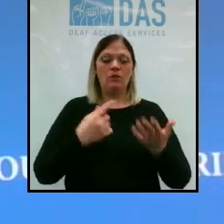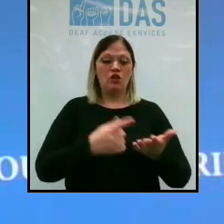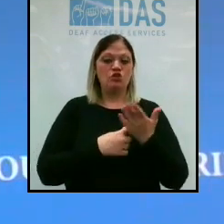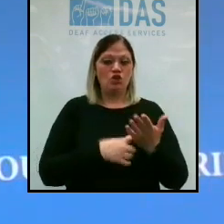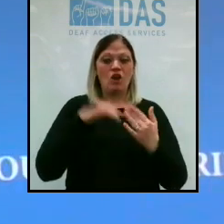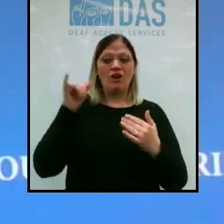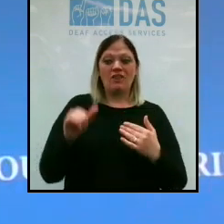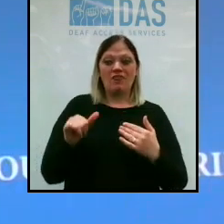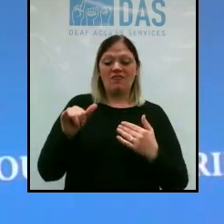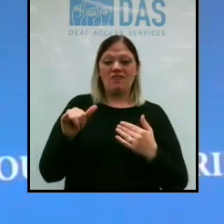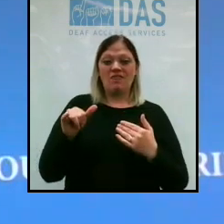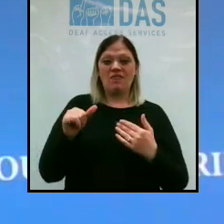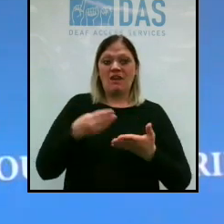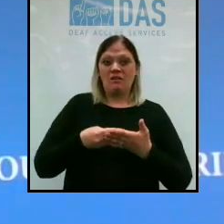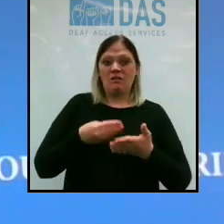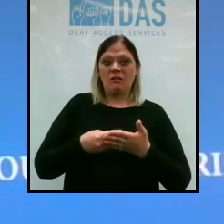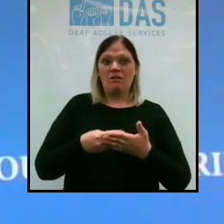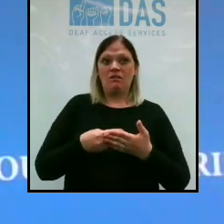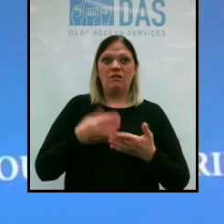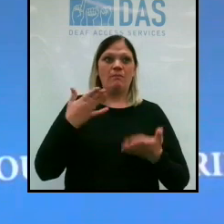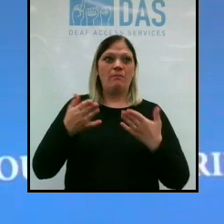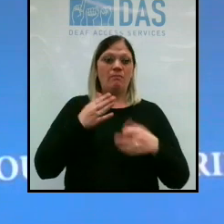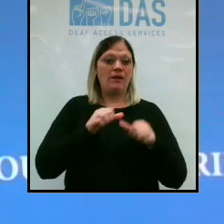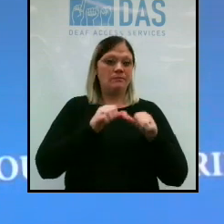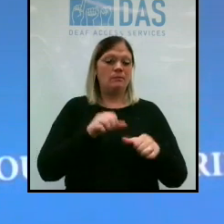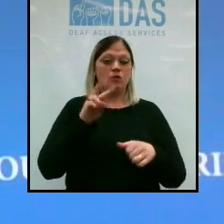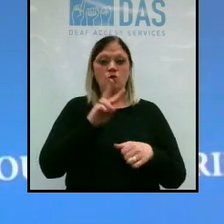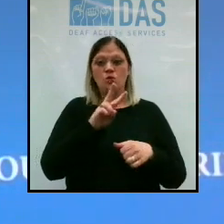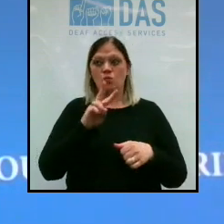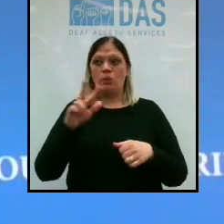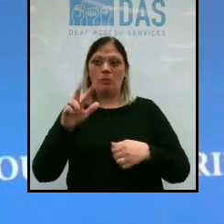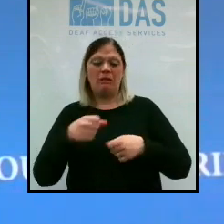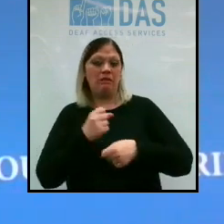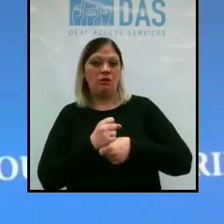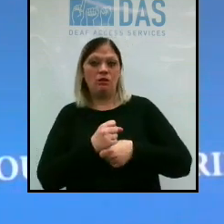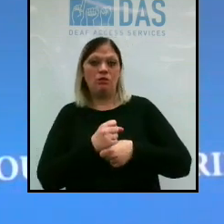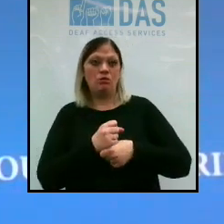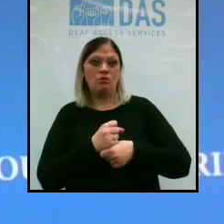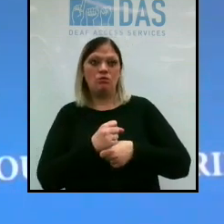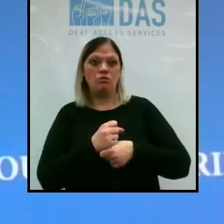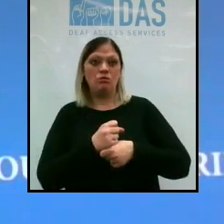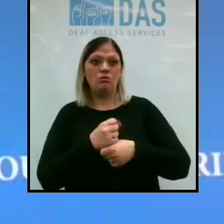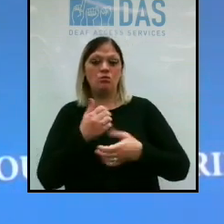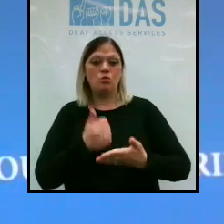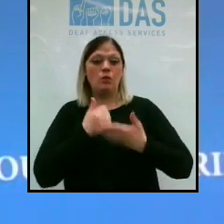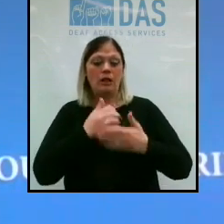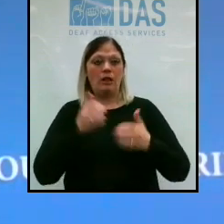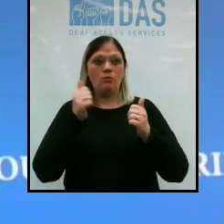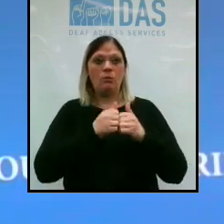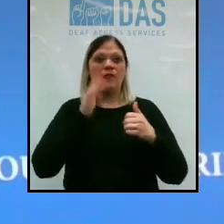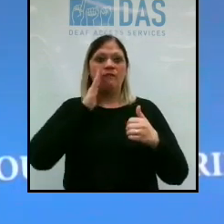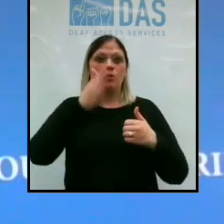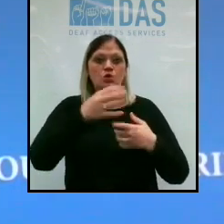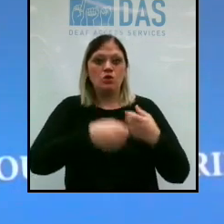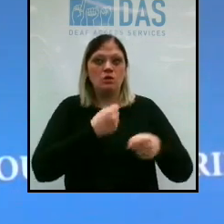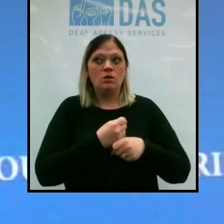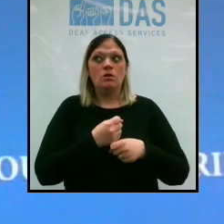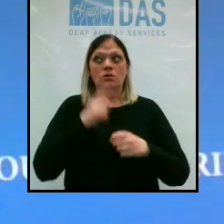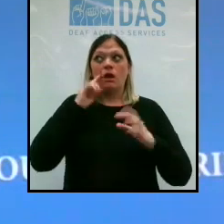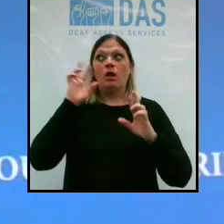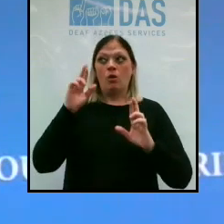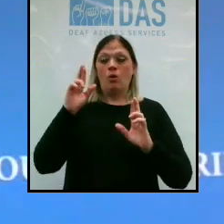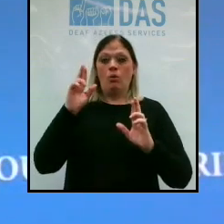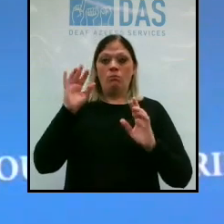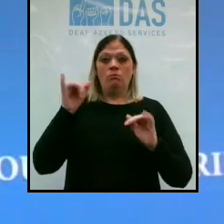that that package might even be a 2 or 3 year package to help offset what will be losses in future years. I really hope that's the case. I have